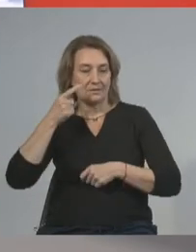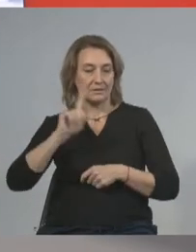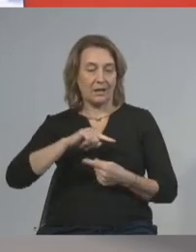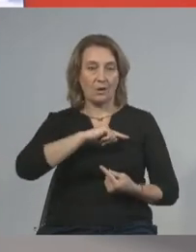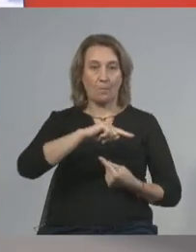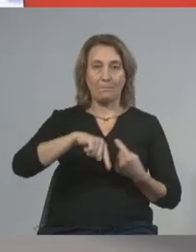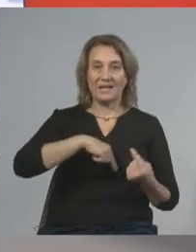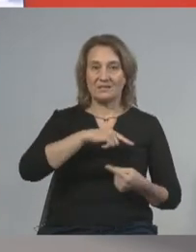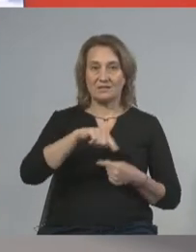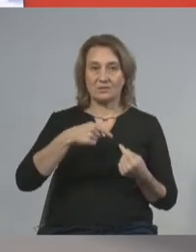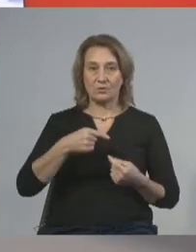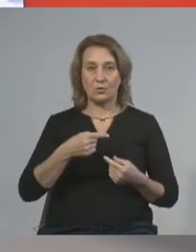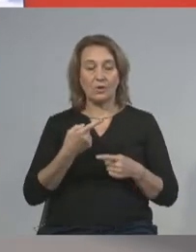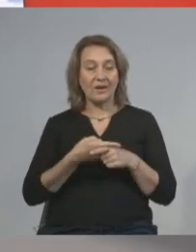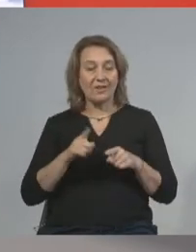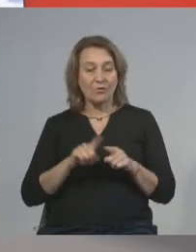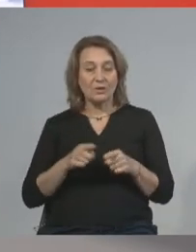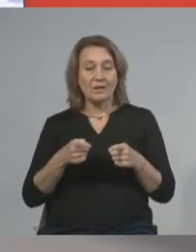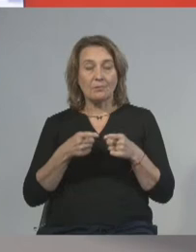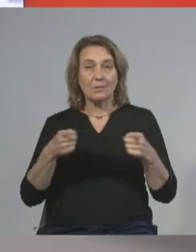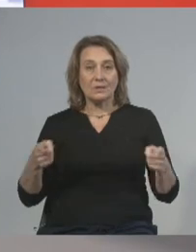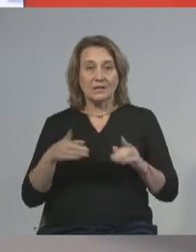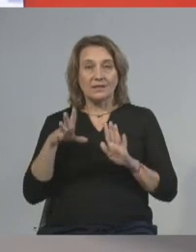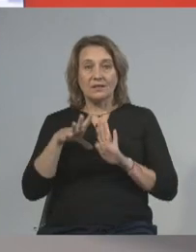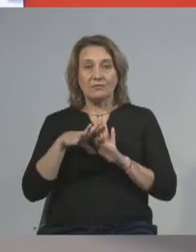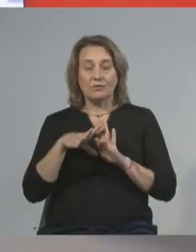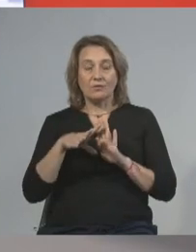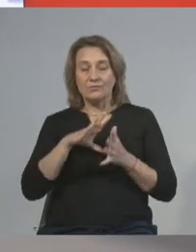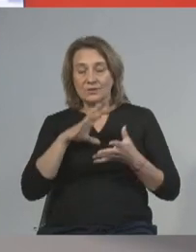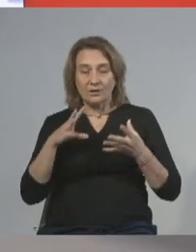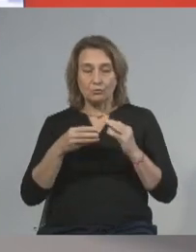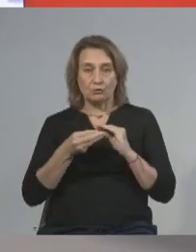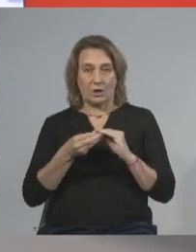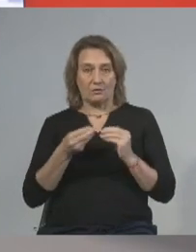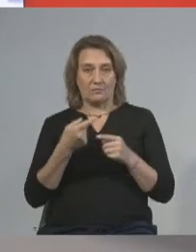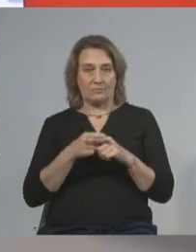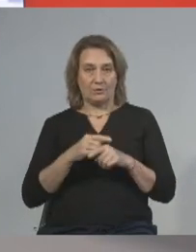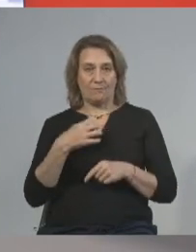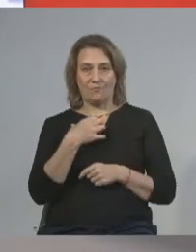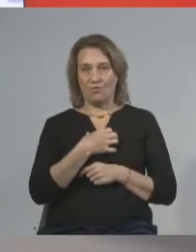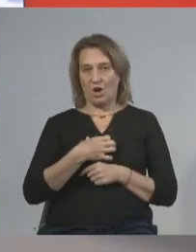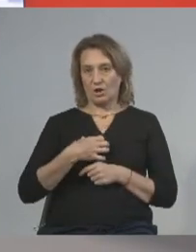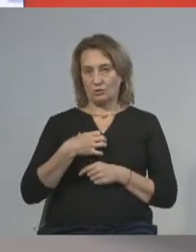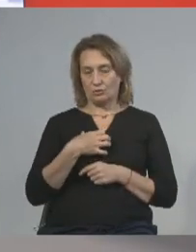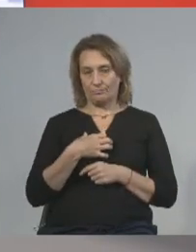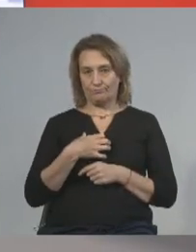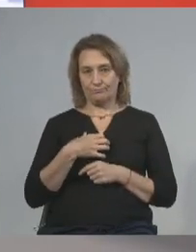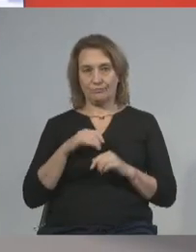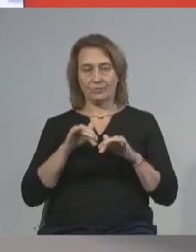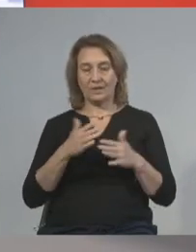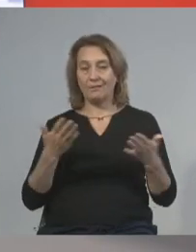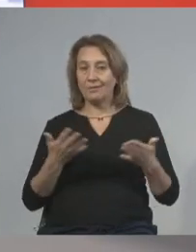media do by themselves the benefits of this process is that